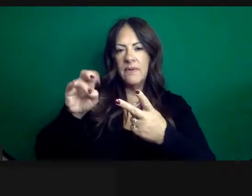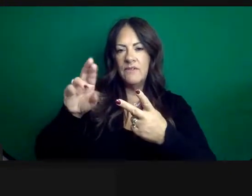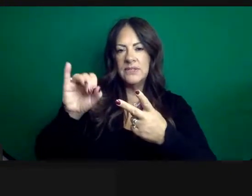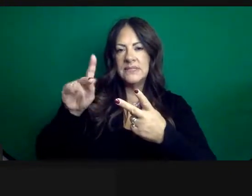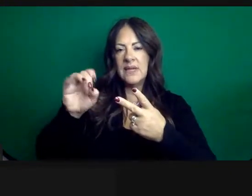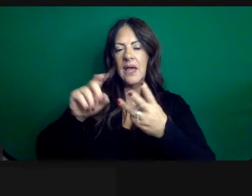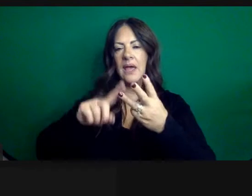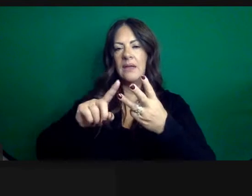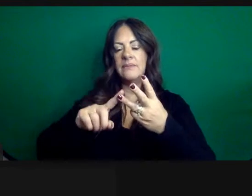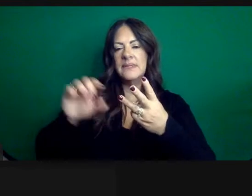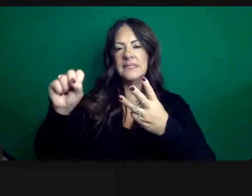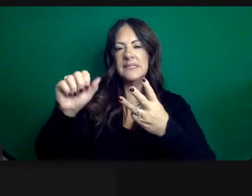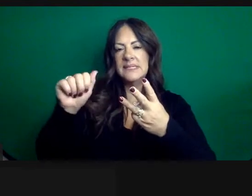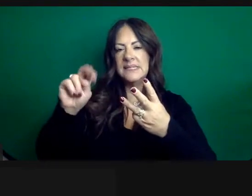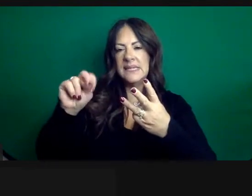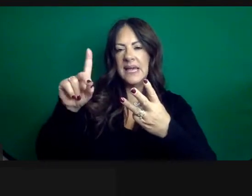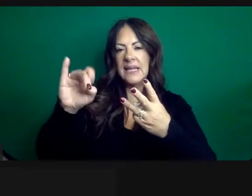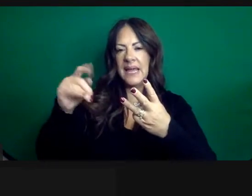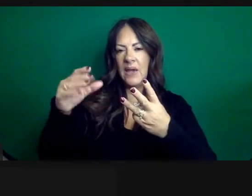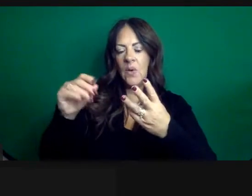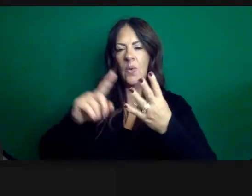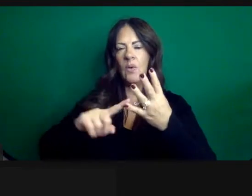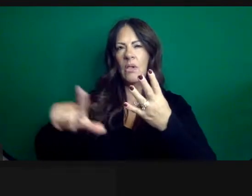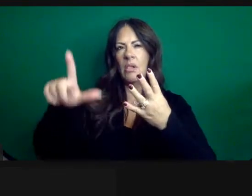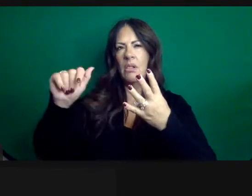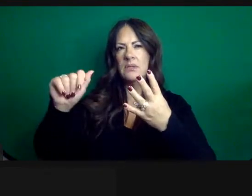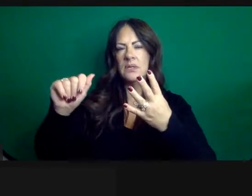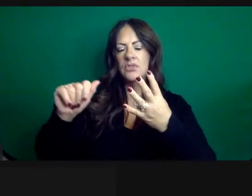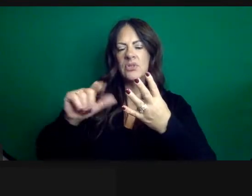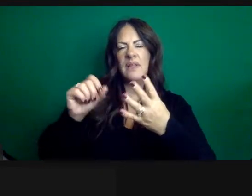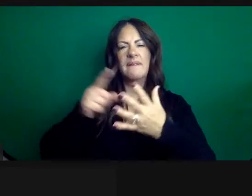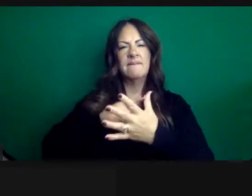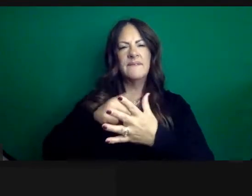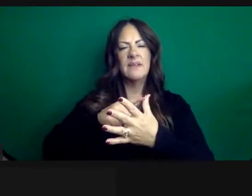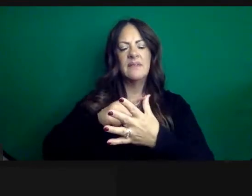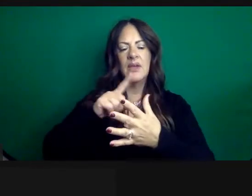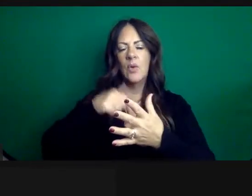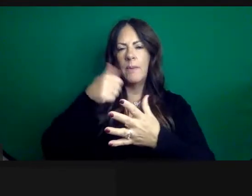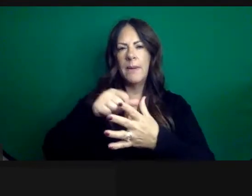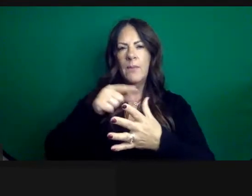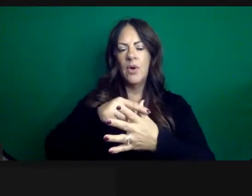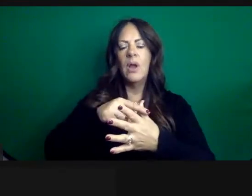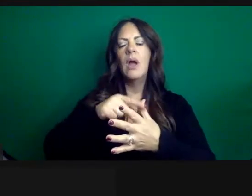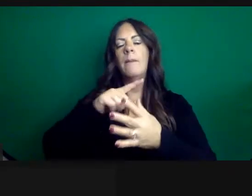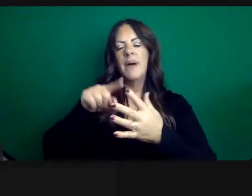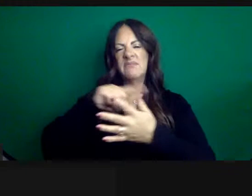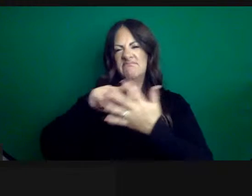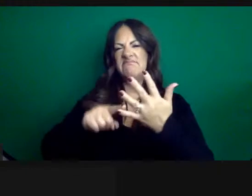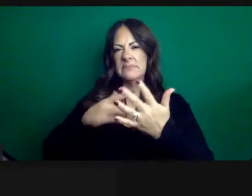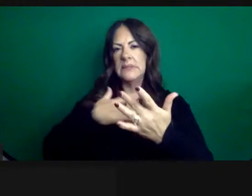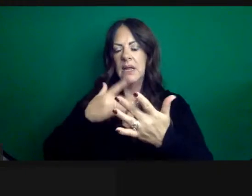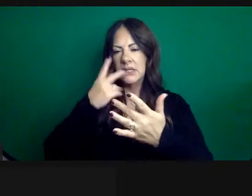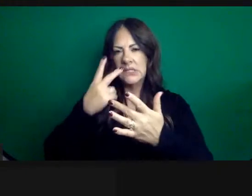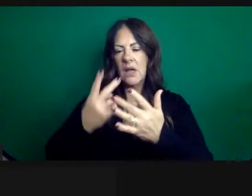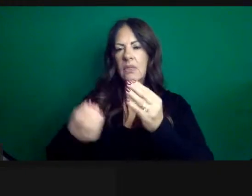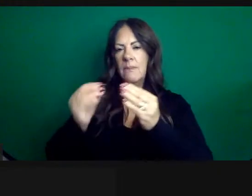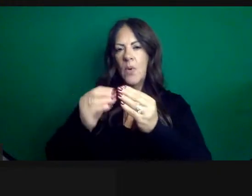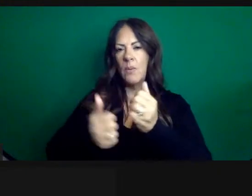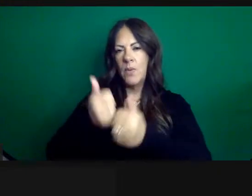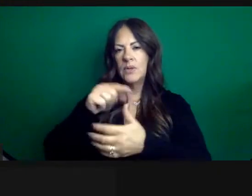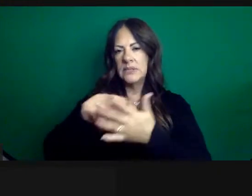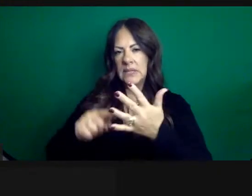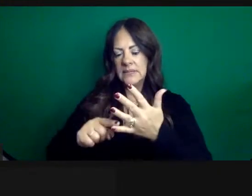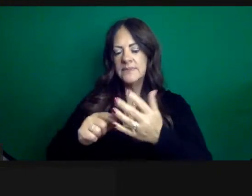Los Angeles County. The fifth is escaping me, so we'll have to get that back to you, Ron. And then in terms of